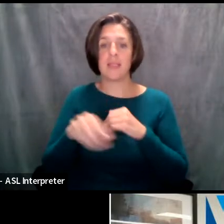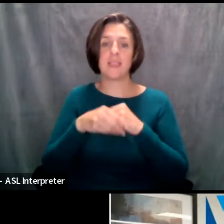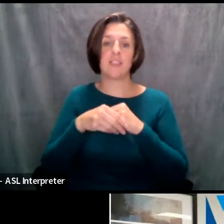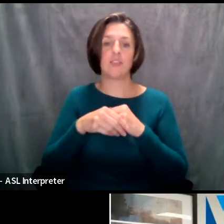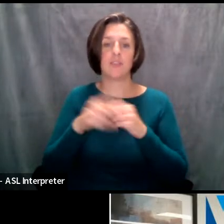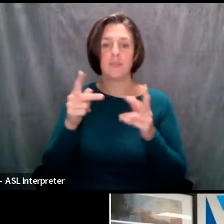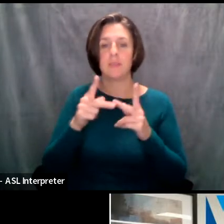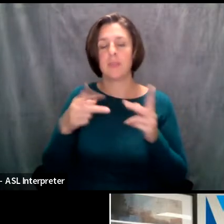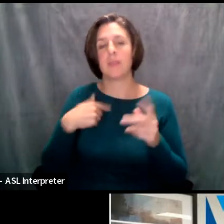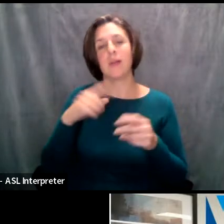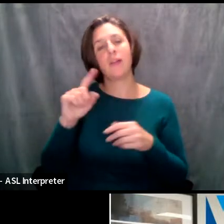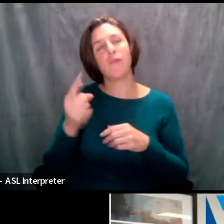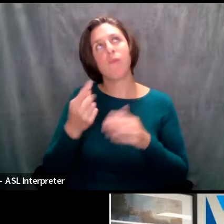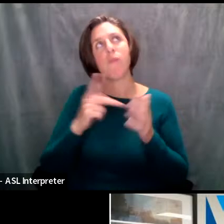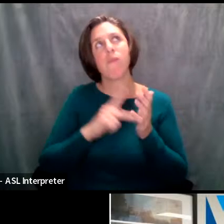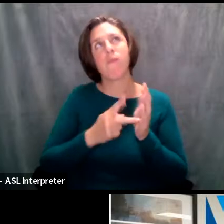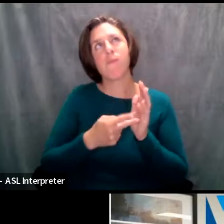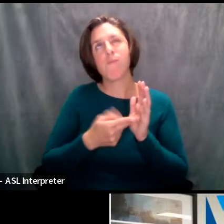the,